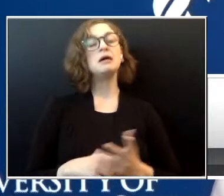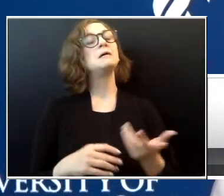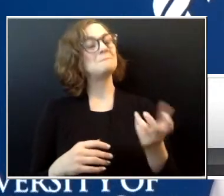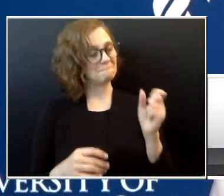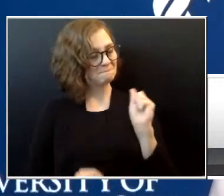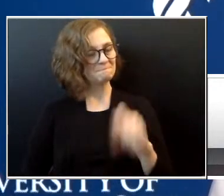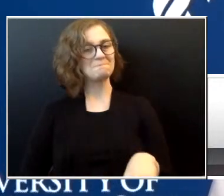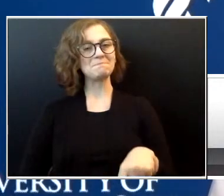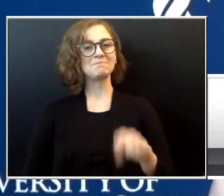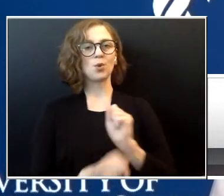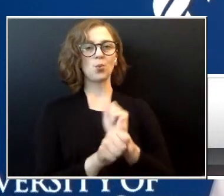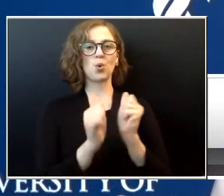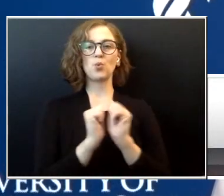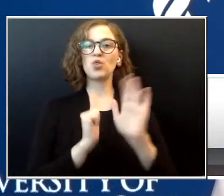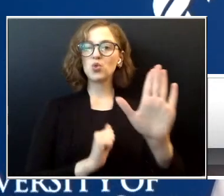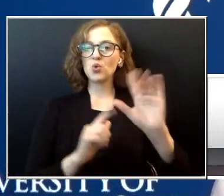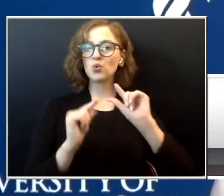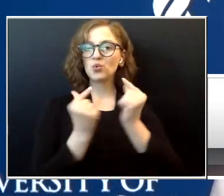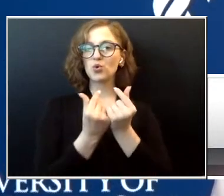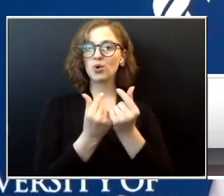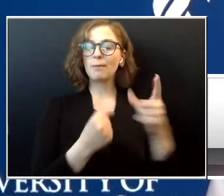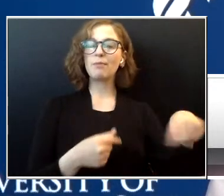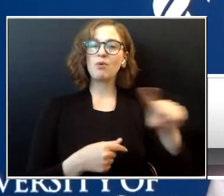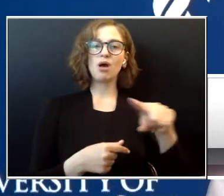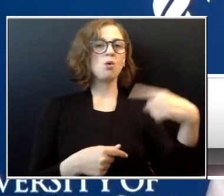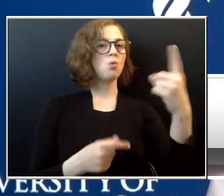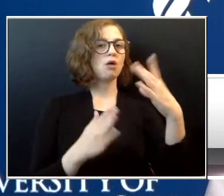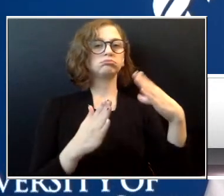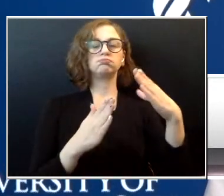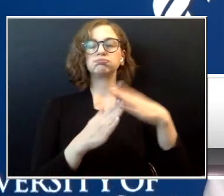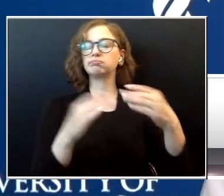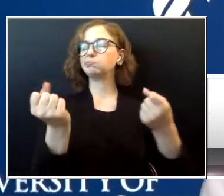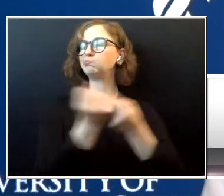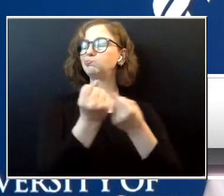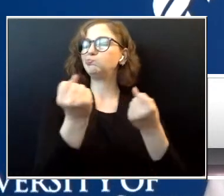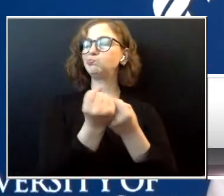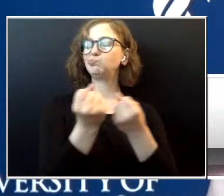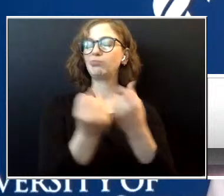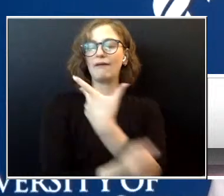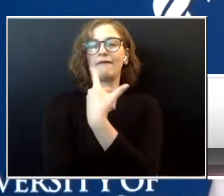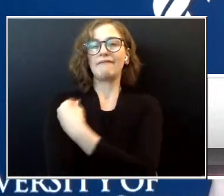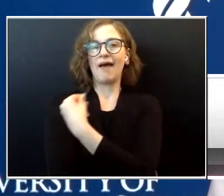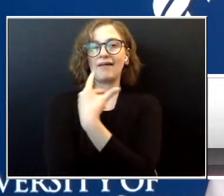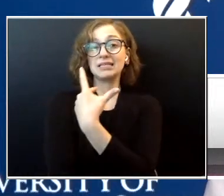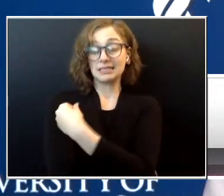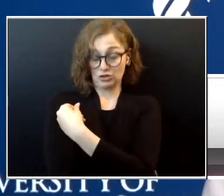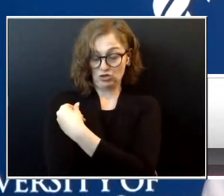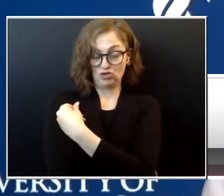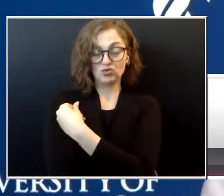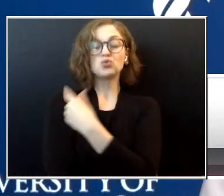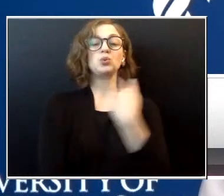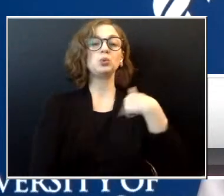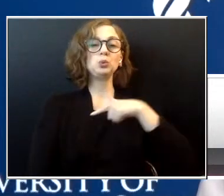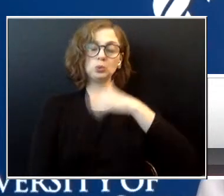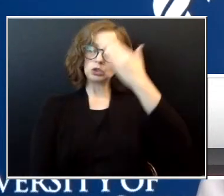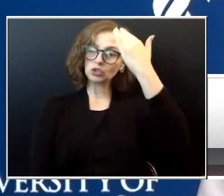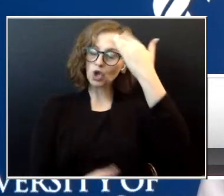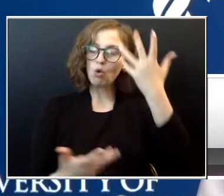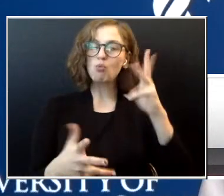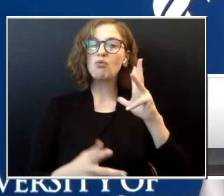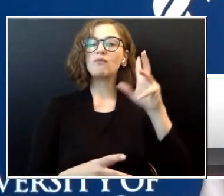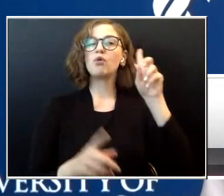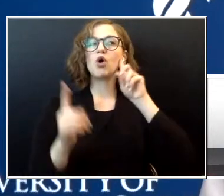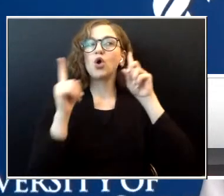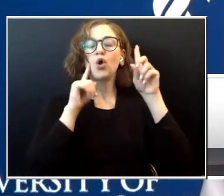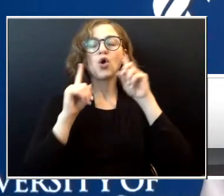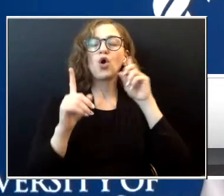group, you guys are one of the biggest proponents of vaccination. We know and have heard and do understand